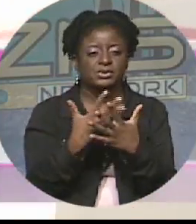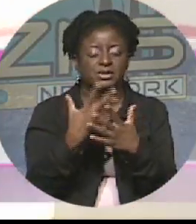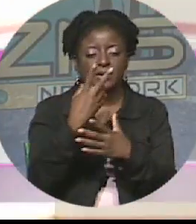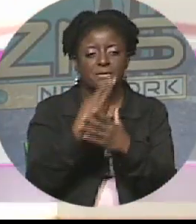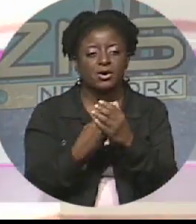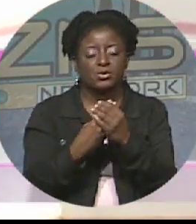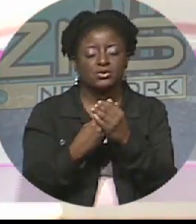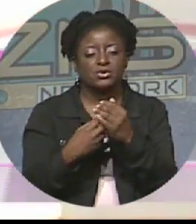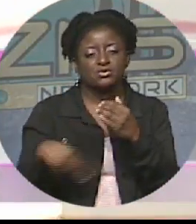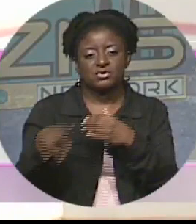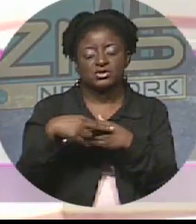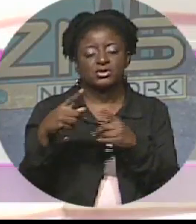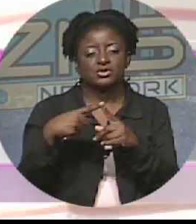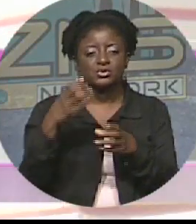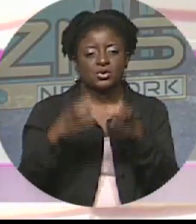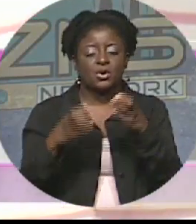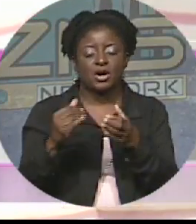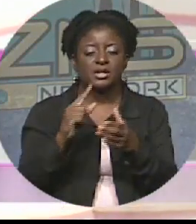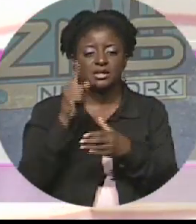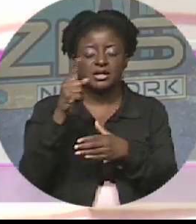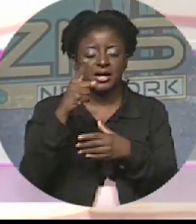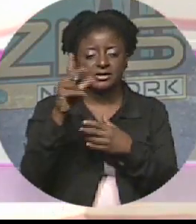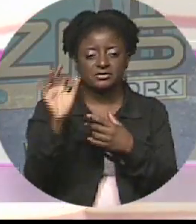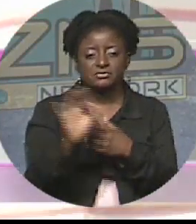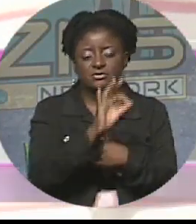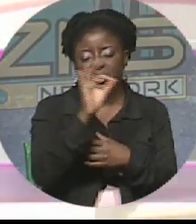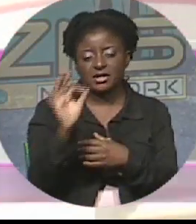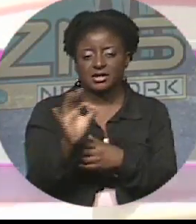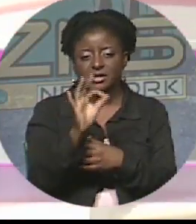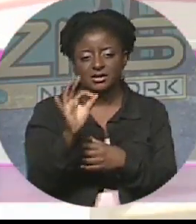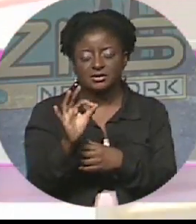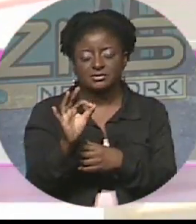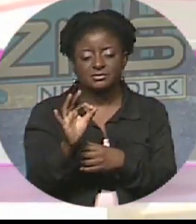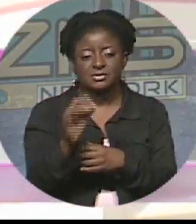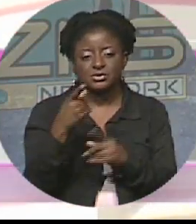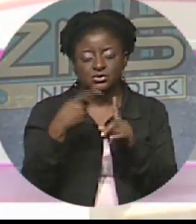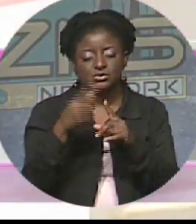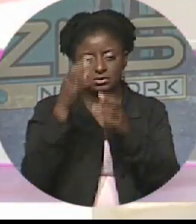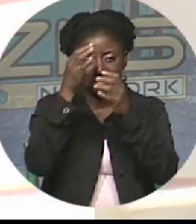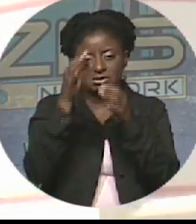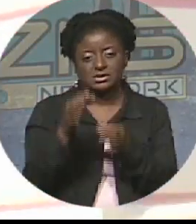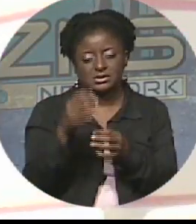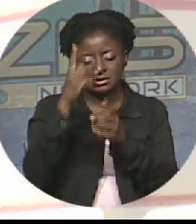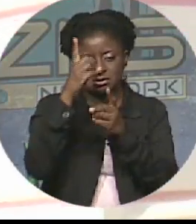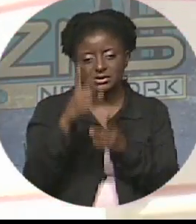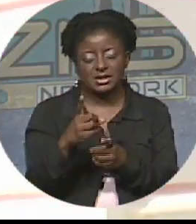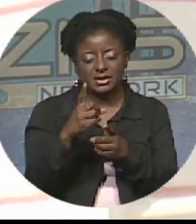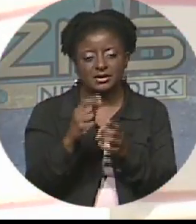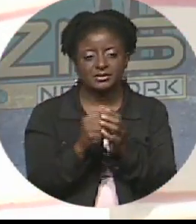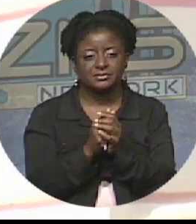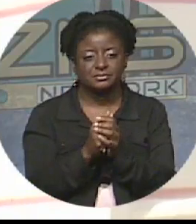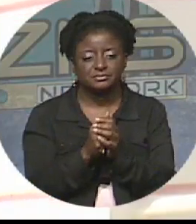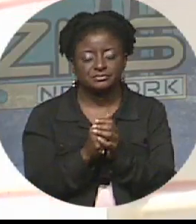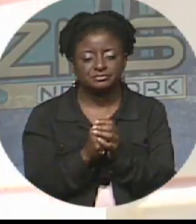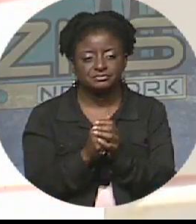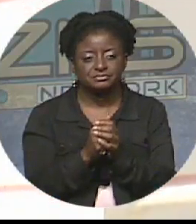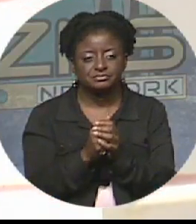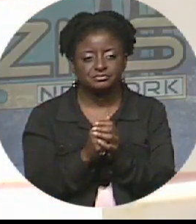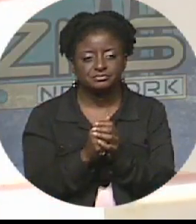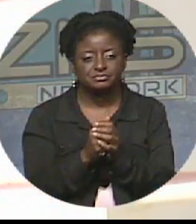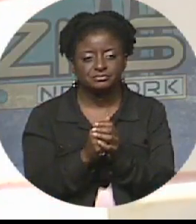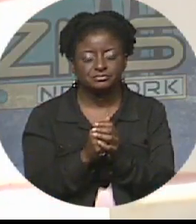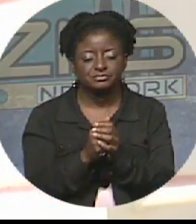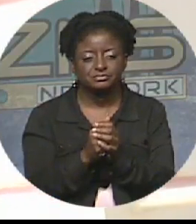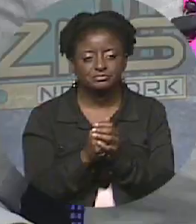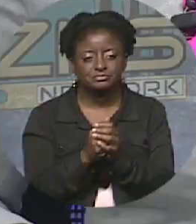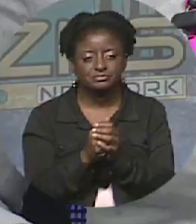the issue of bail and whether or not the prosecution will accept Brennan's guilty plea on the one count of receiving. Fern Carey, ZNS